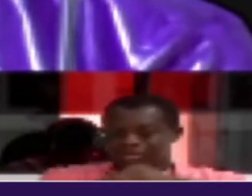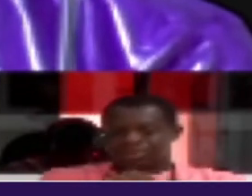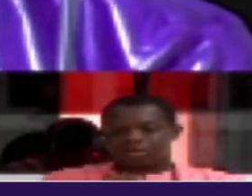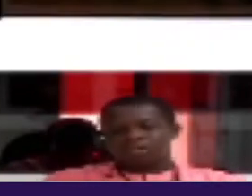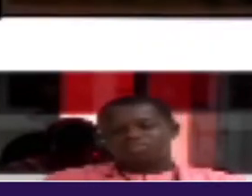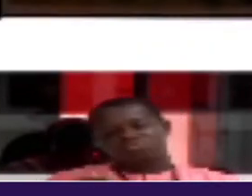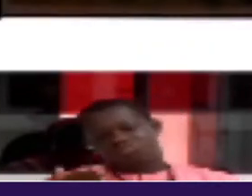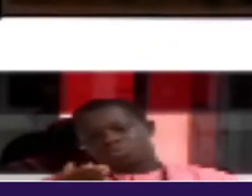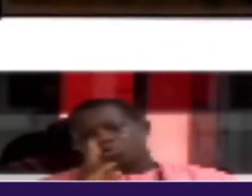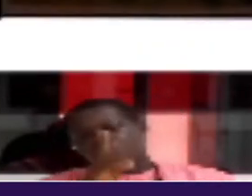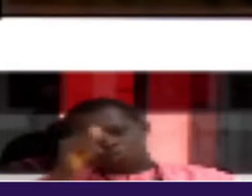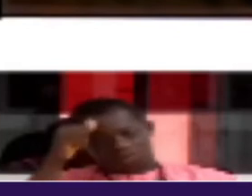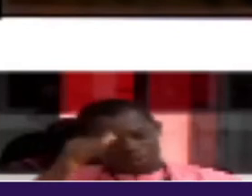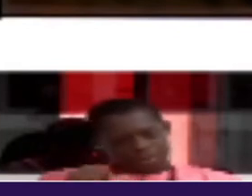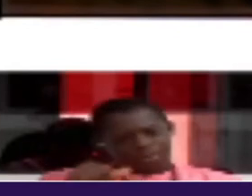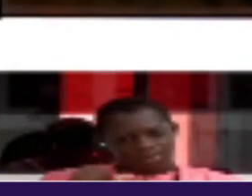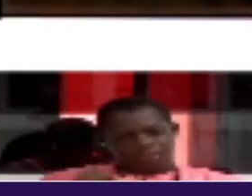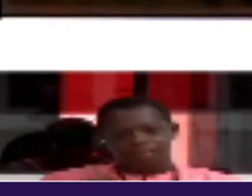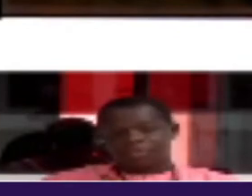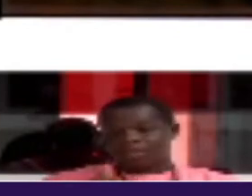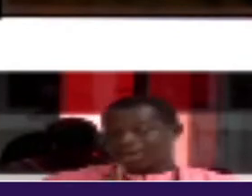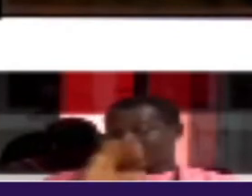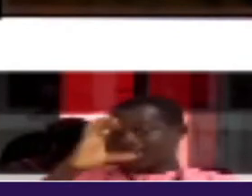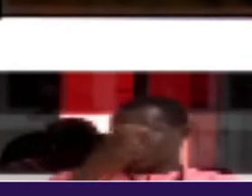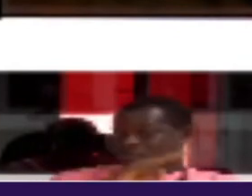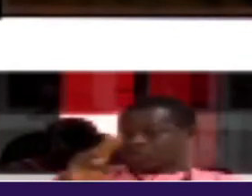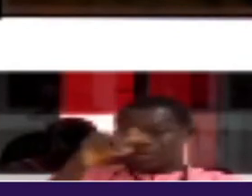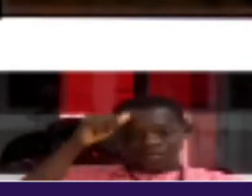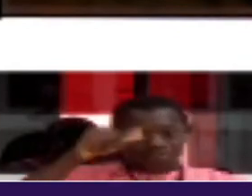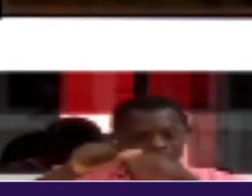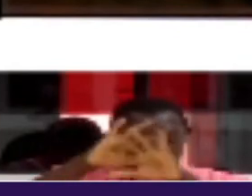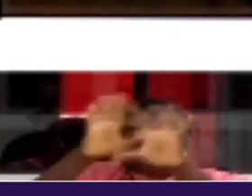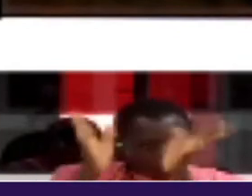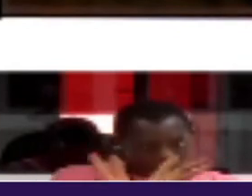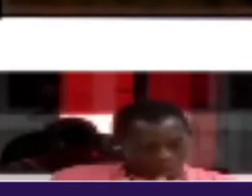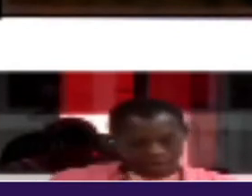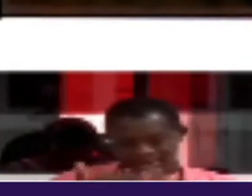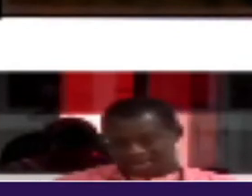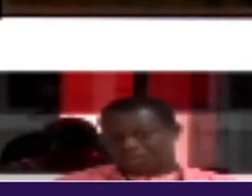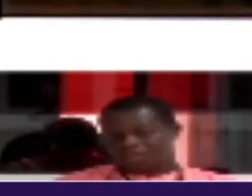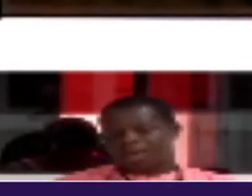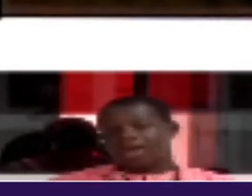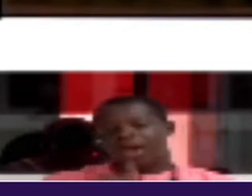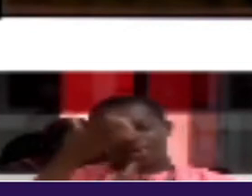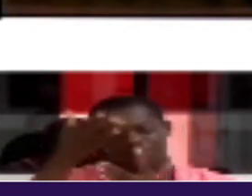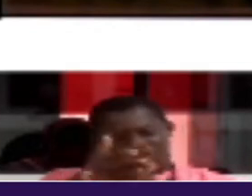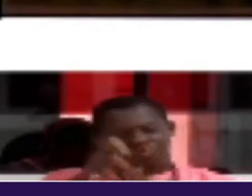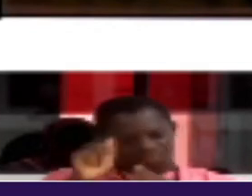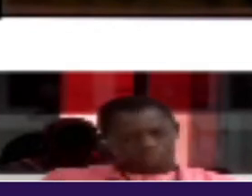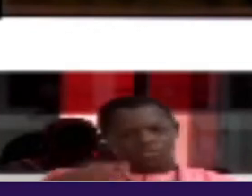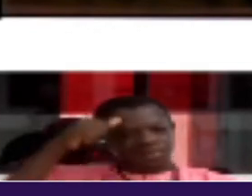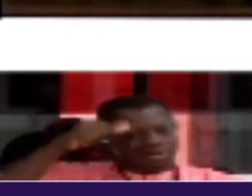you can remember? I cannot recall all of them as of now, but I believe I will try to recall some of